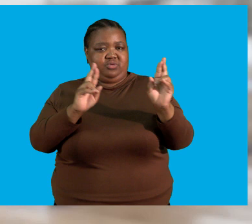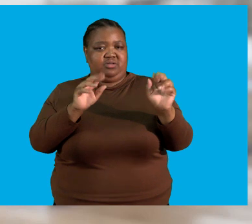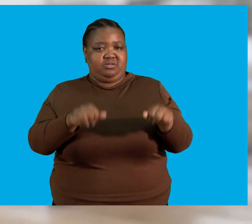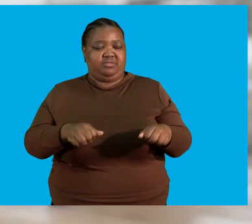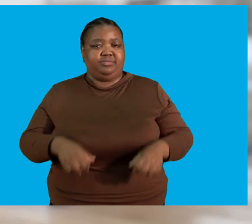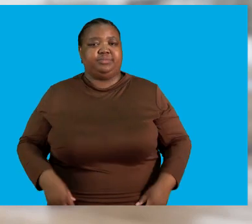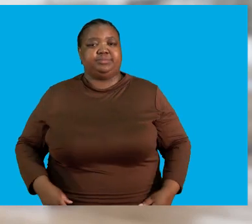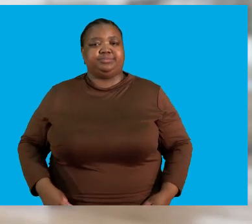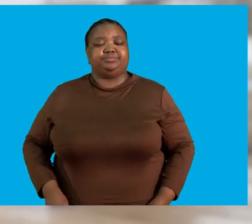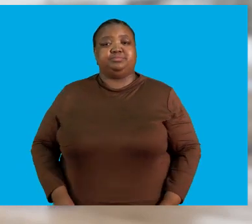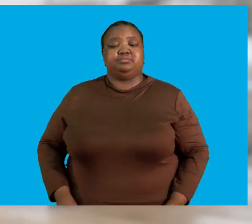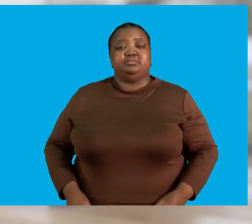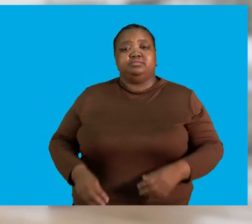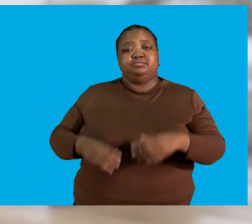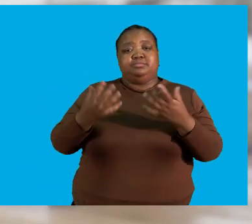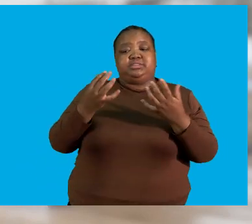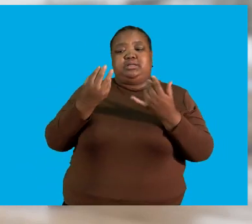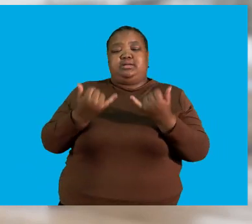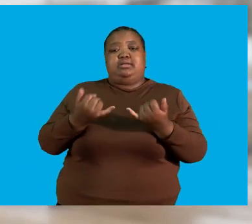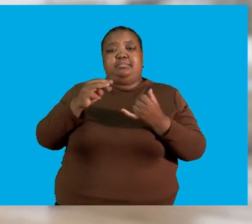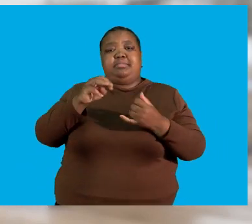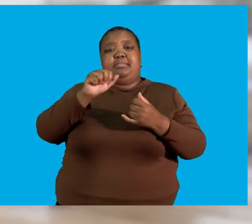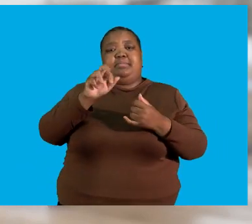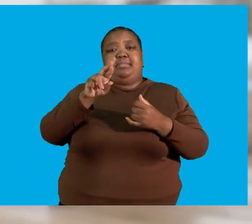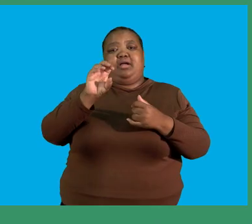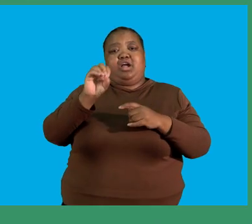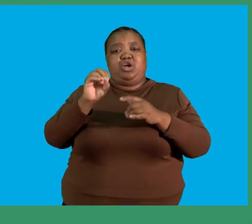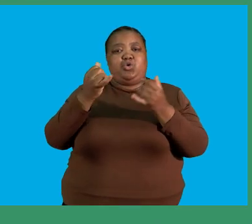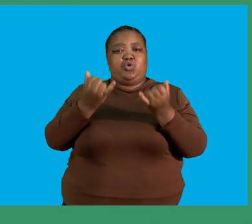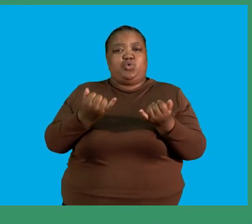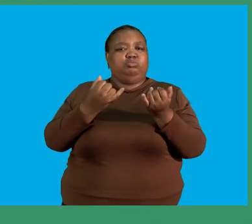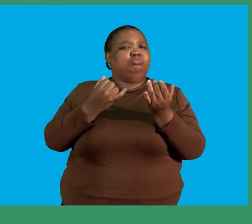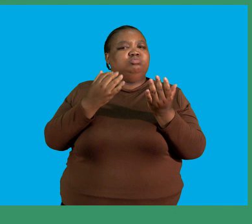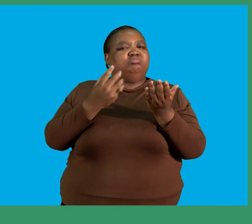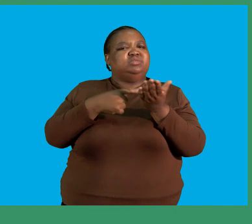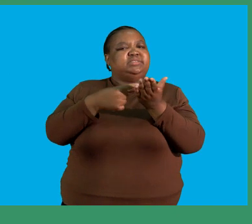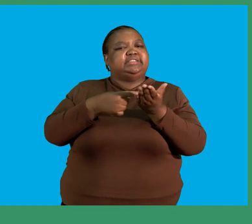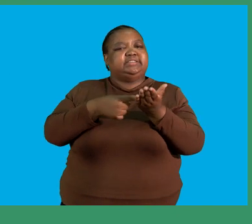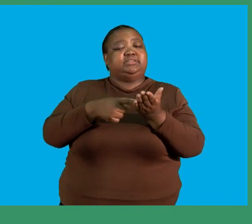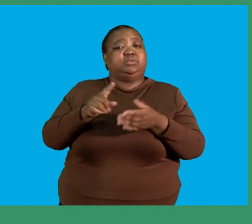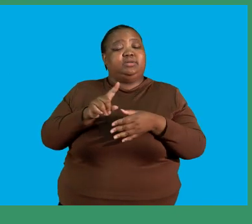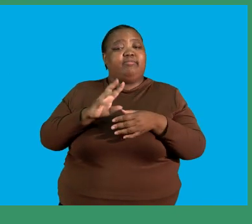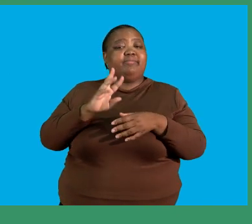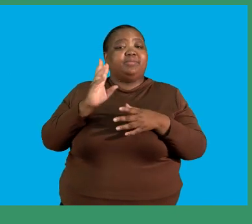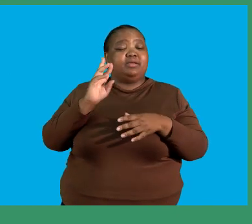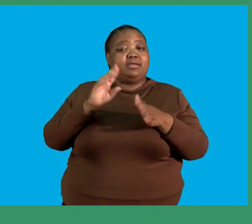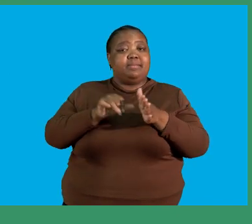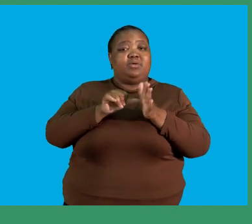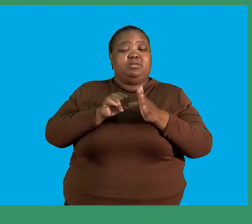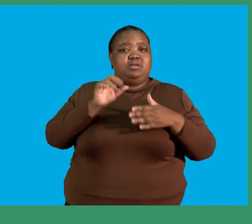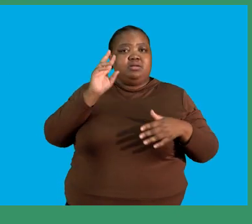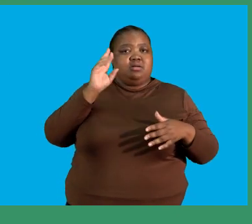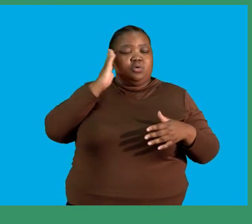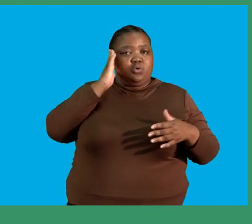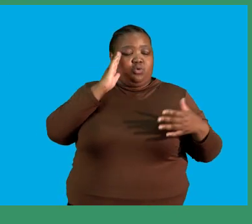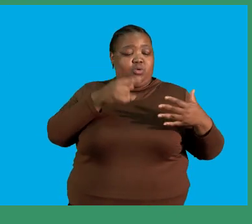it is that we are going to cover under the macro environment. Now, remember that you need to know the components